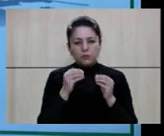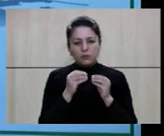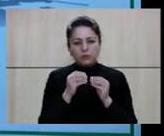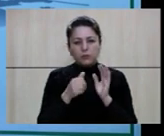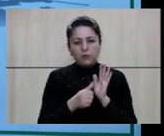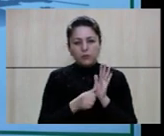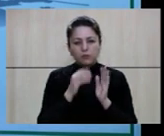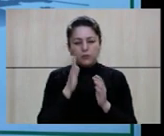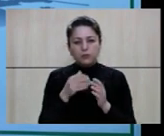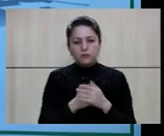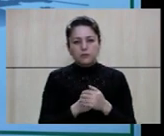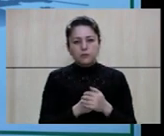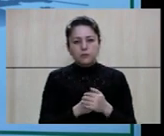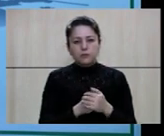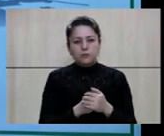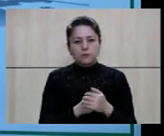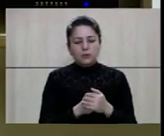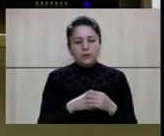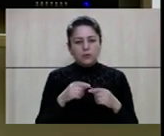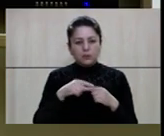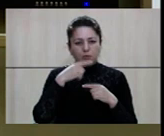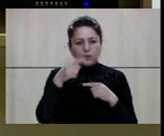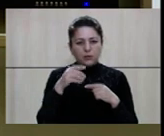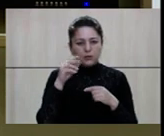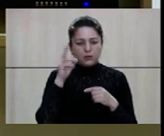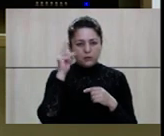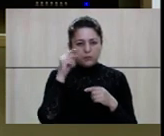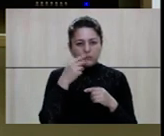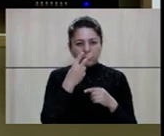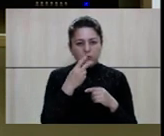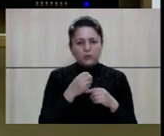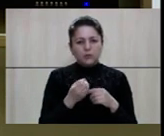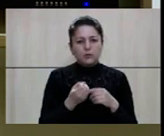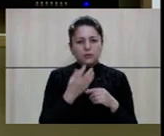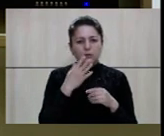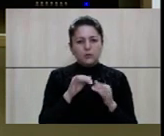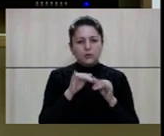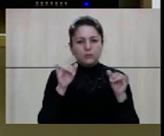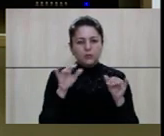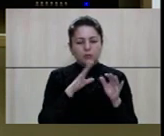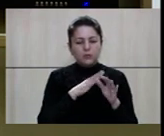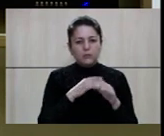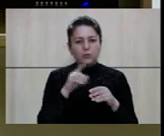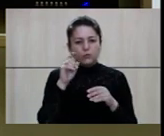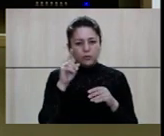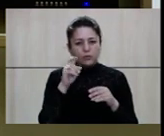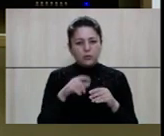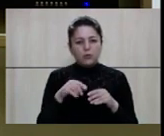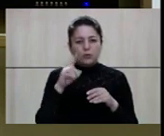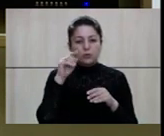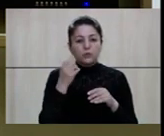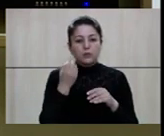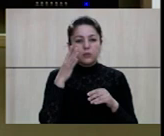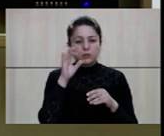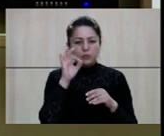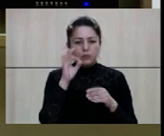78,6 hosil bo'ladi. Keyingi sonimizga e'tibor bering. Nechiga ko'paytiryapmiz? 100 ga. 100 da nechta